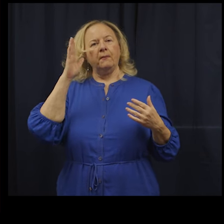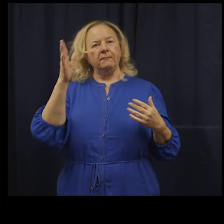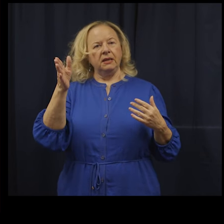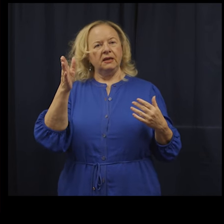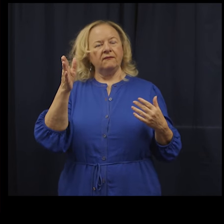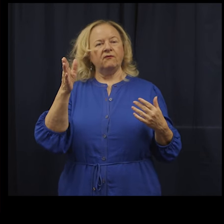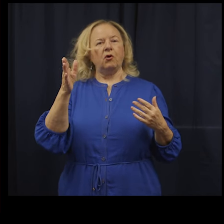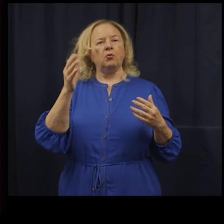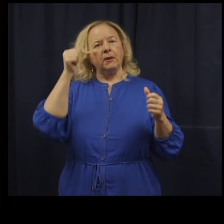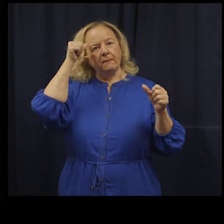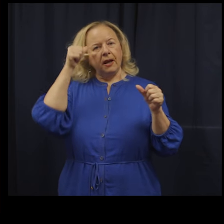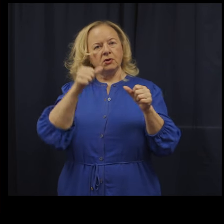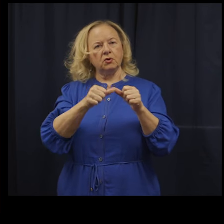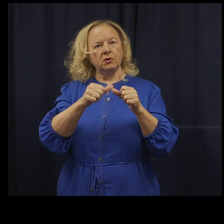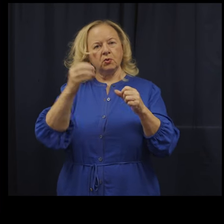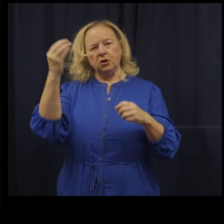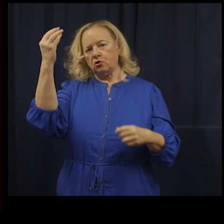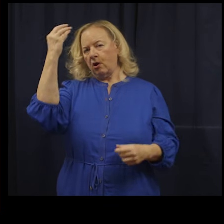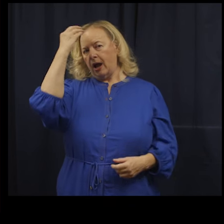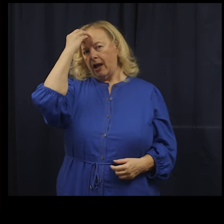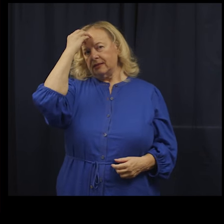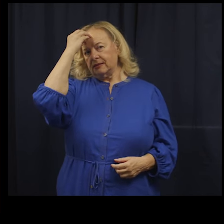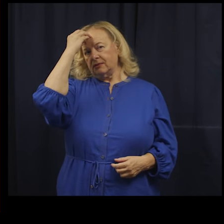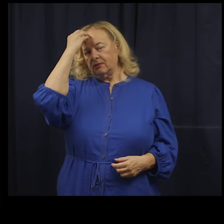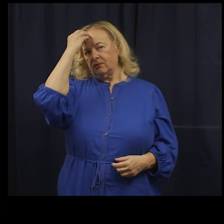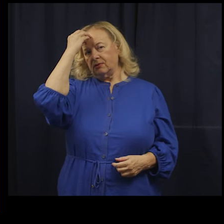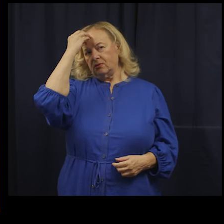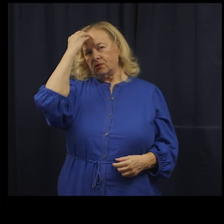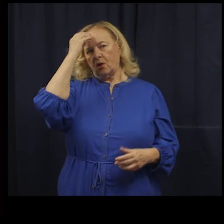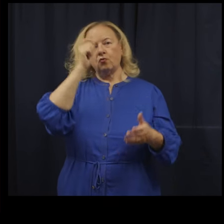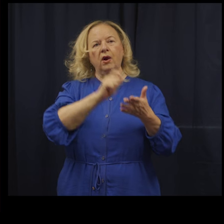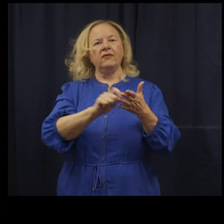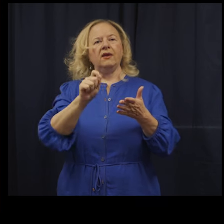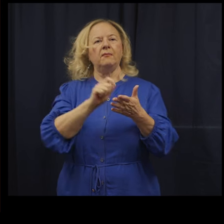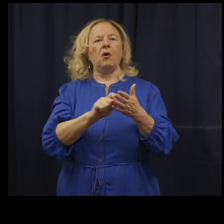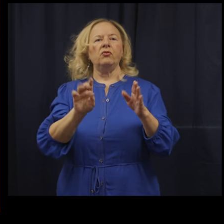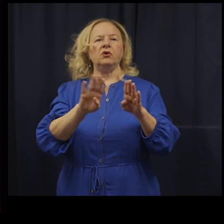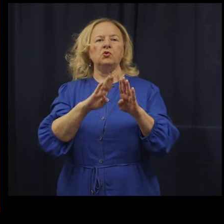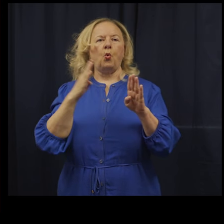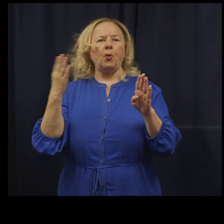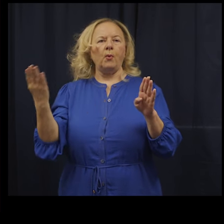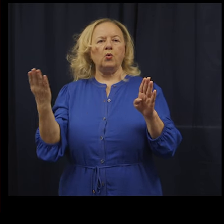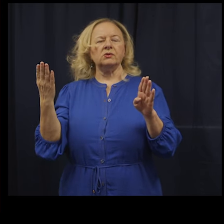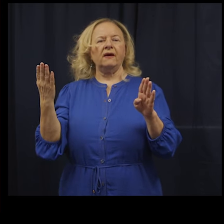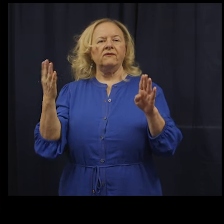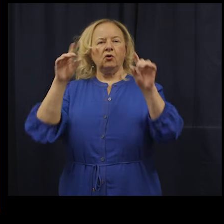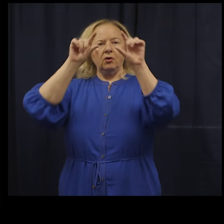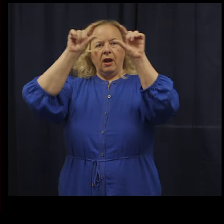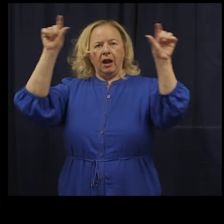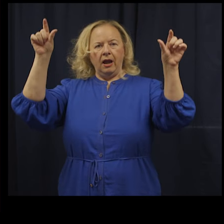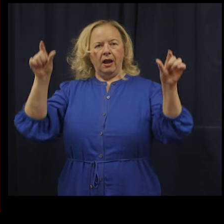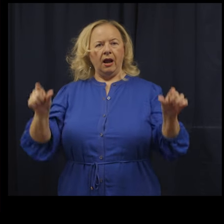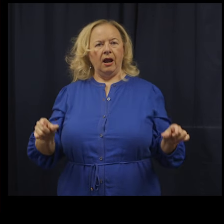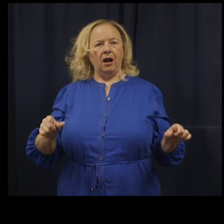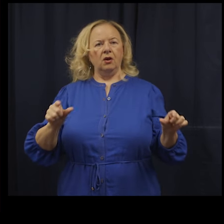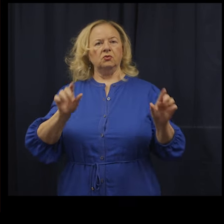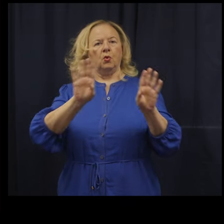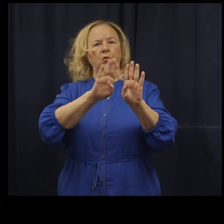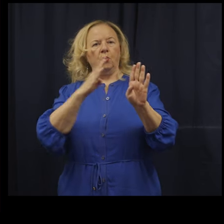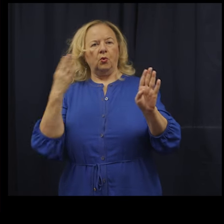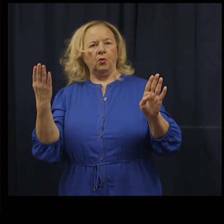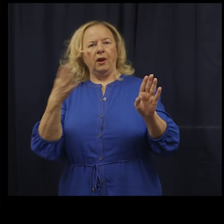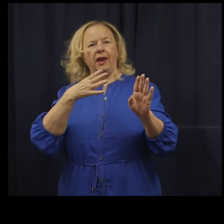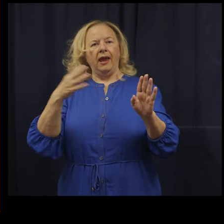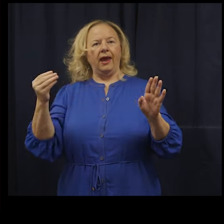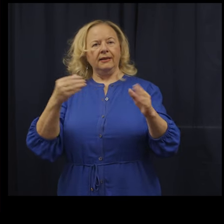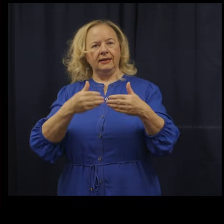shall be for a reminder between your eyes. You shall write them on the doorpost of your house and upon